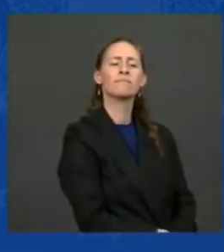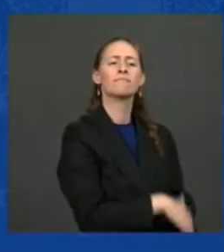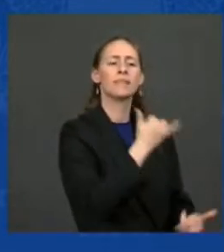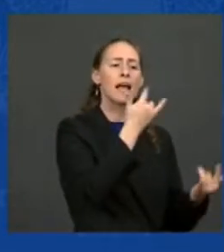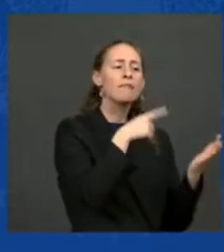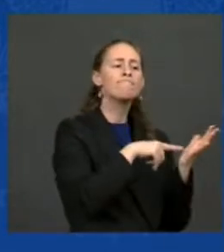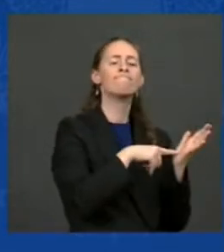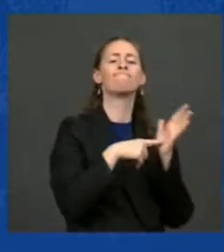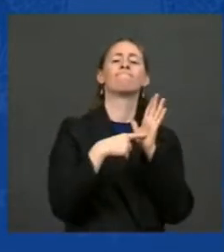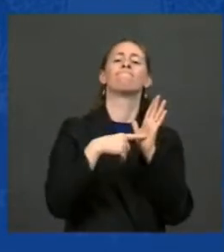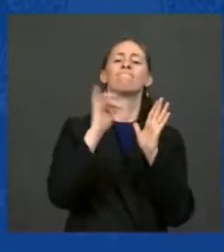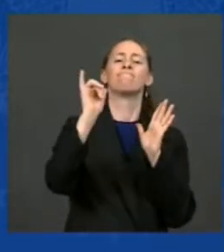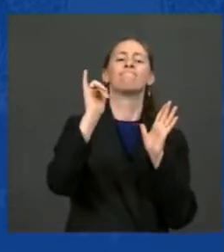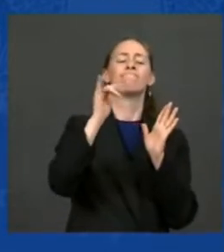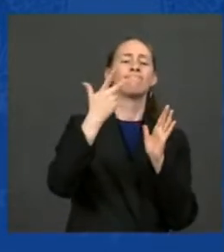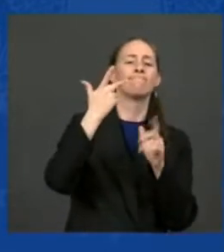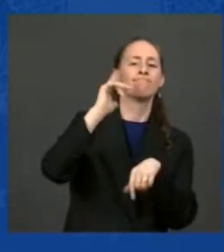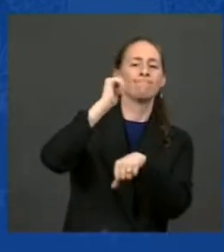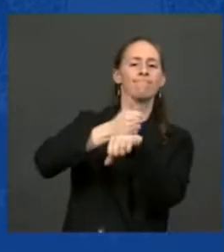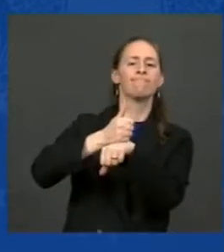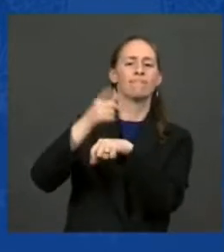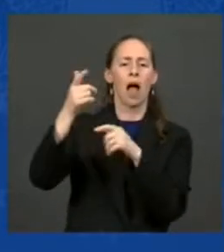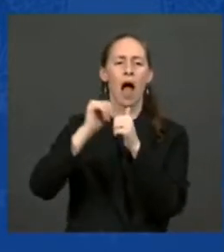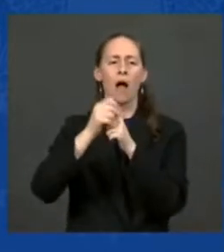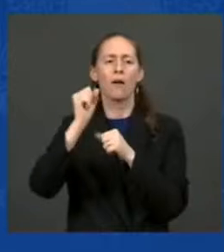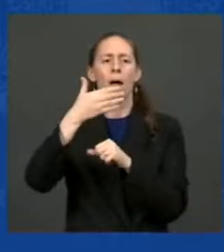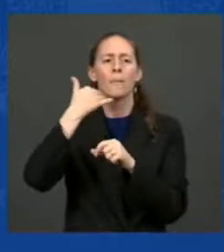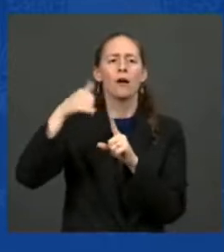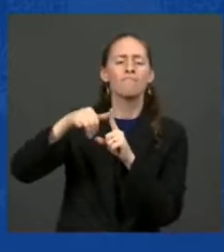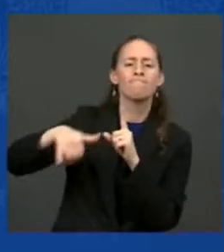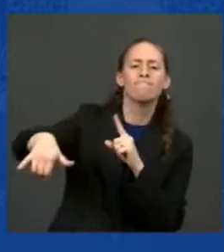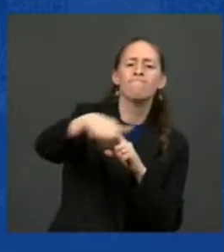values championed at Nuremberg